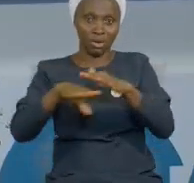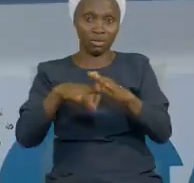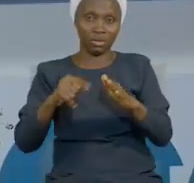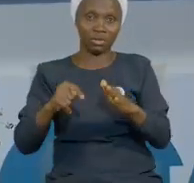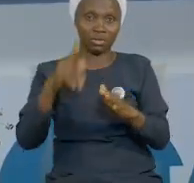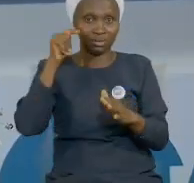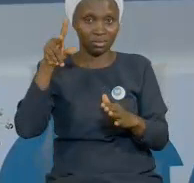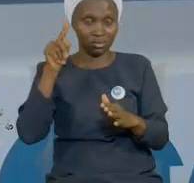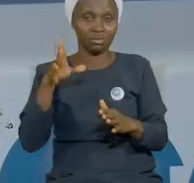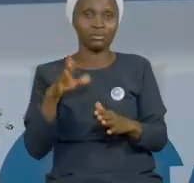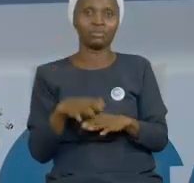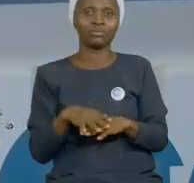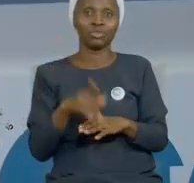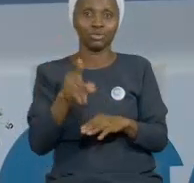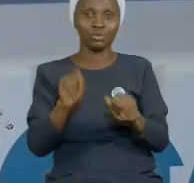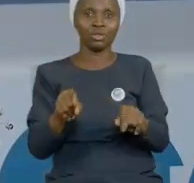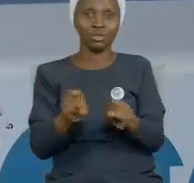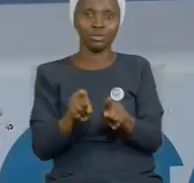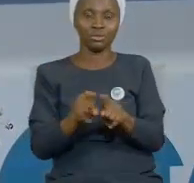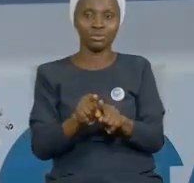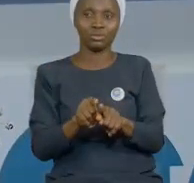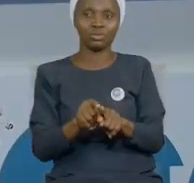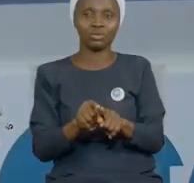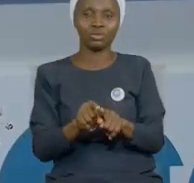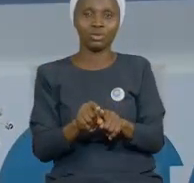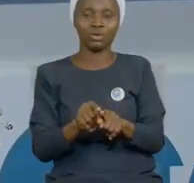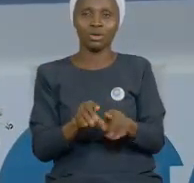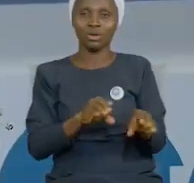You can equally do a video clip